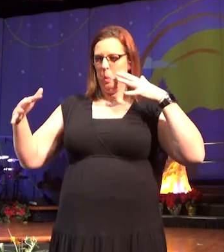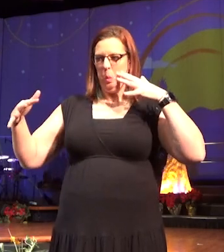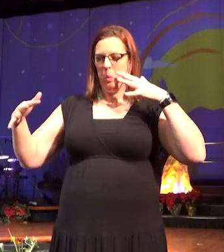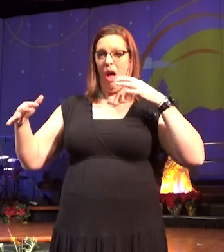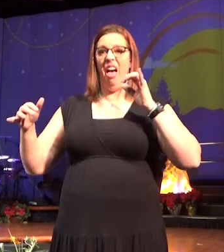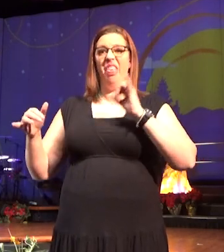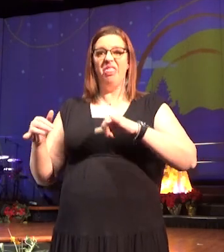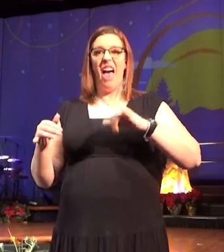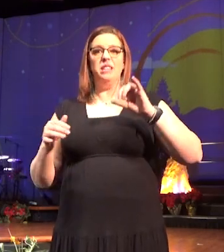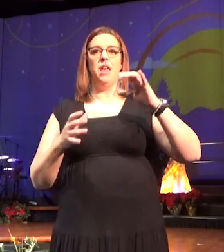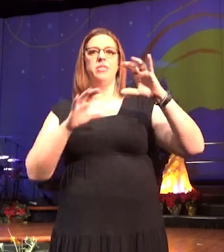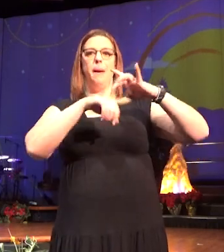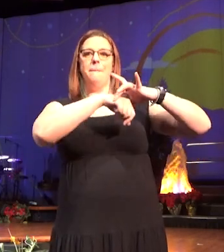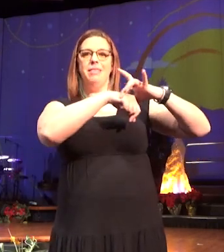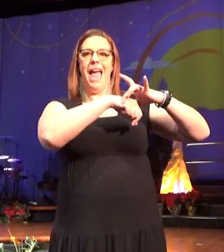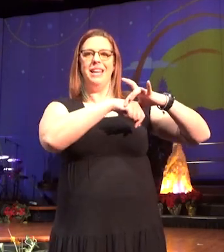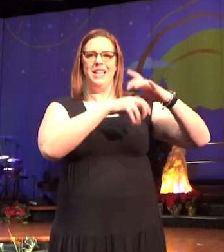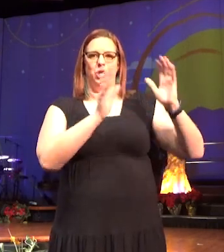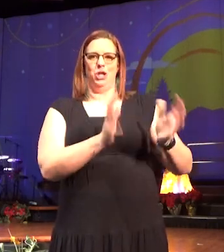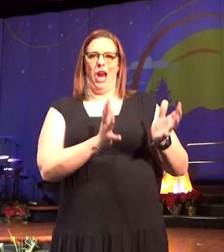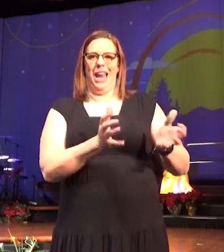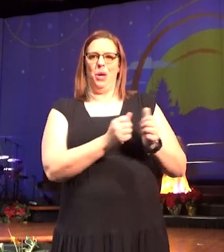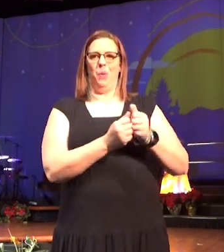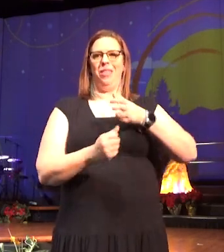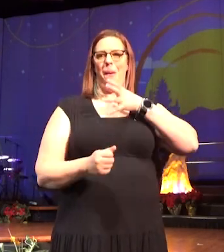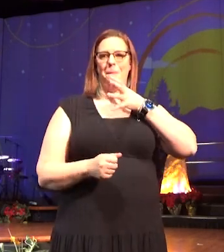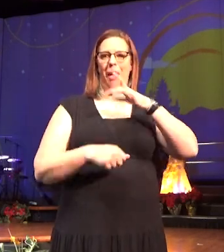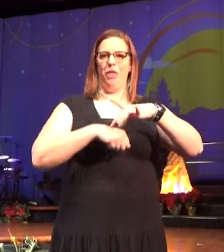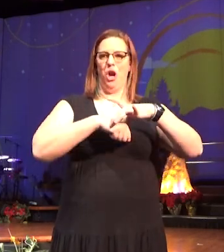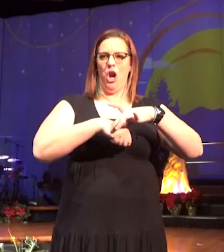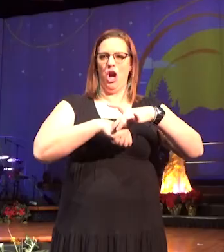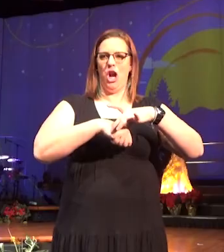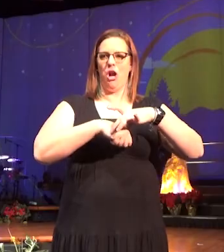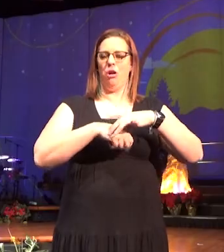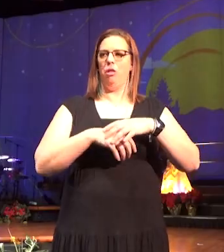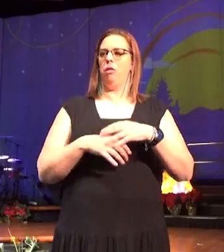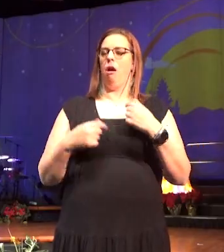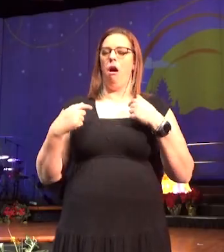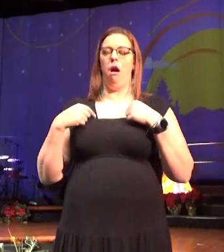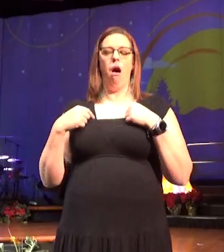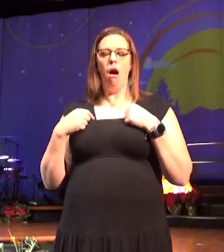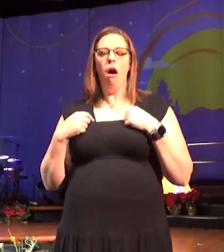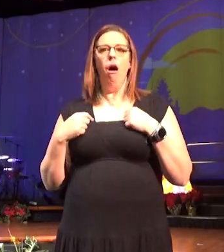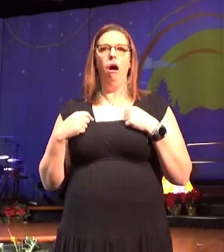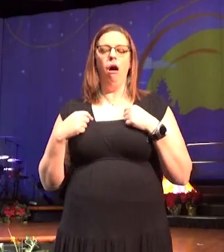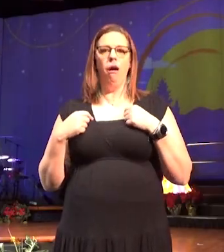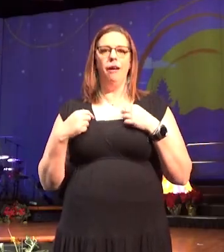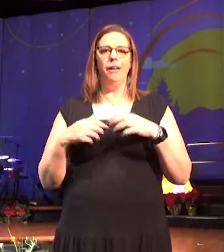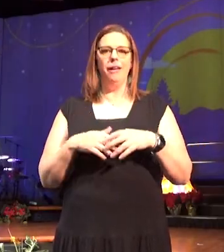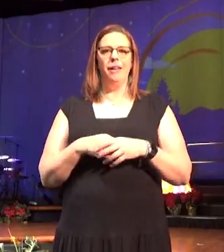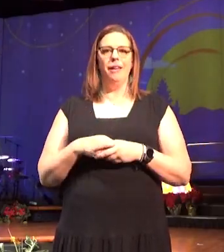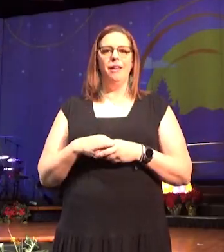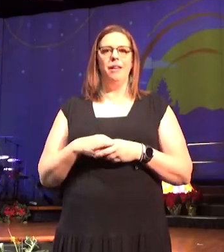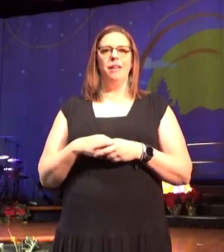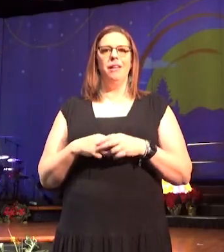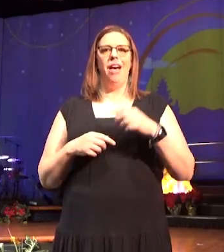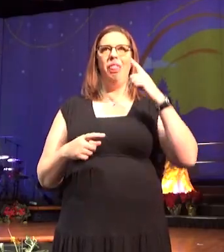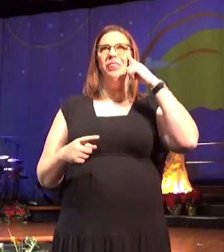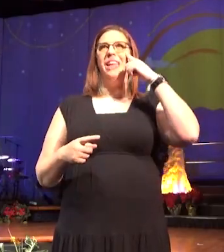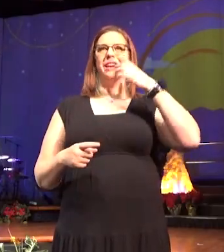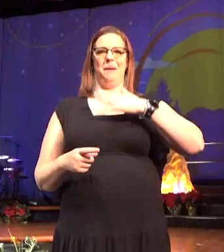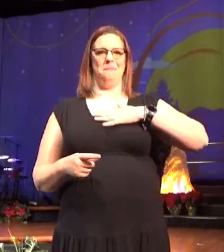He said, the static. And it took me flashback to my